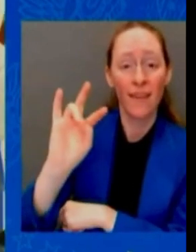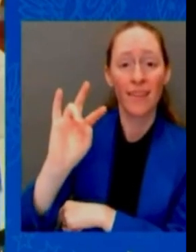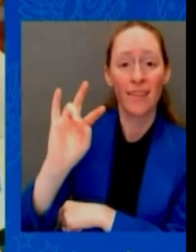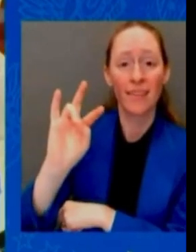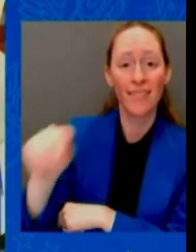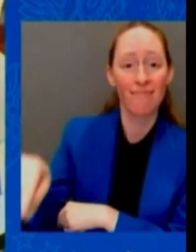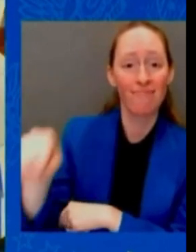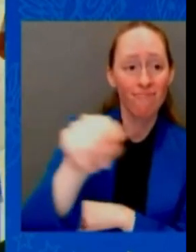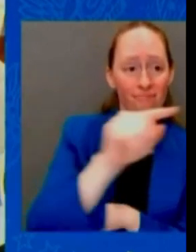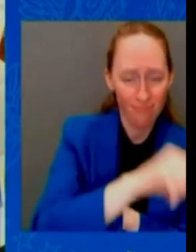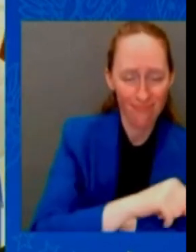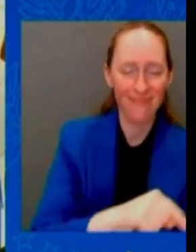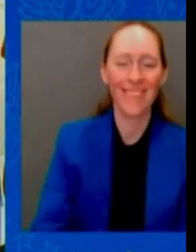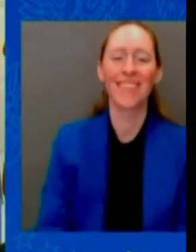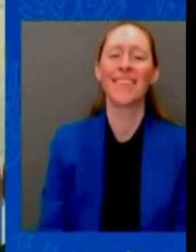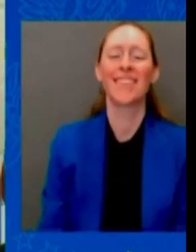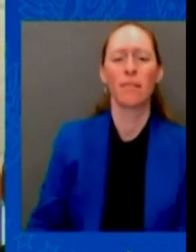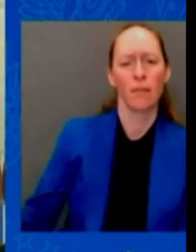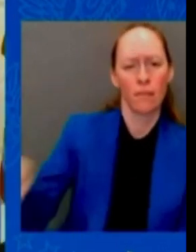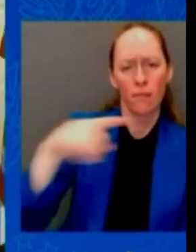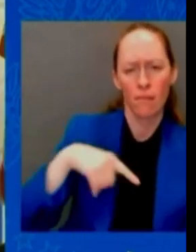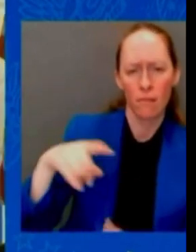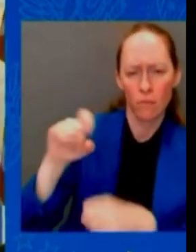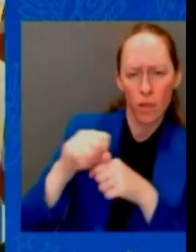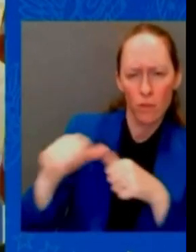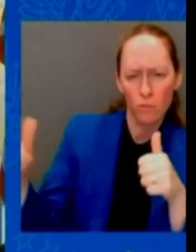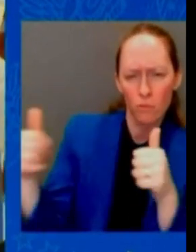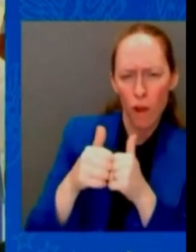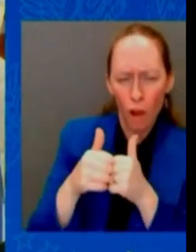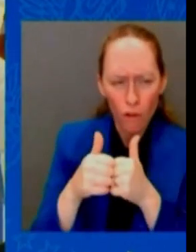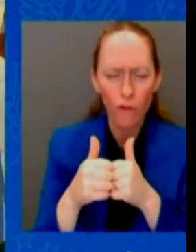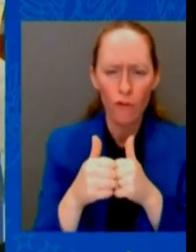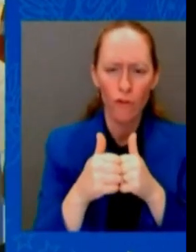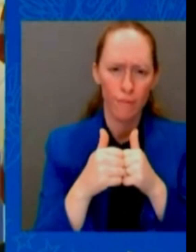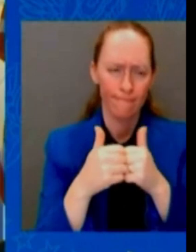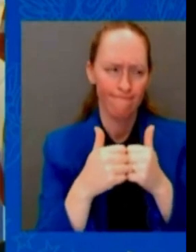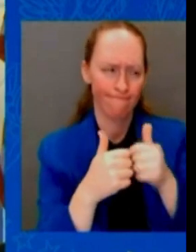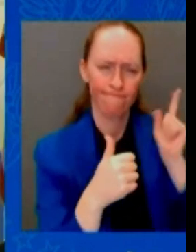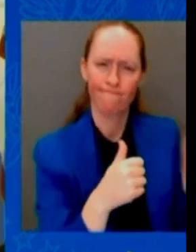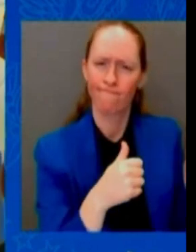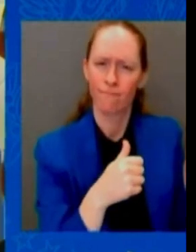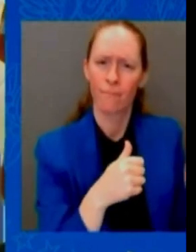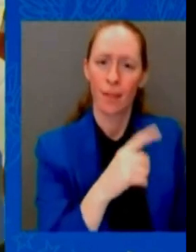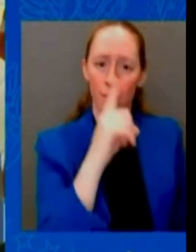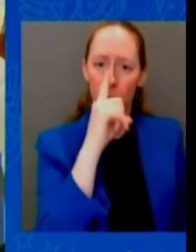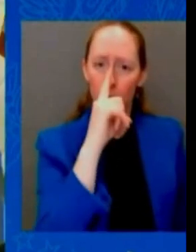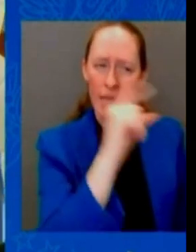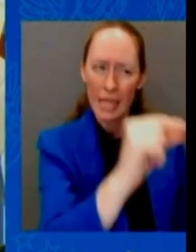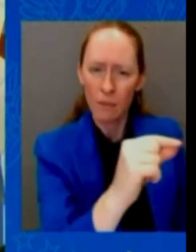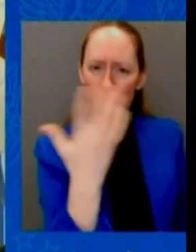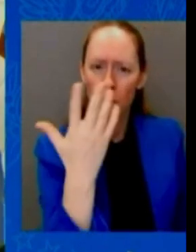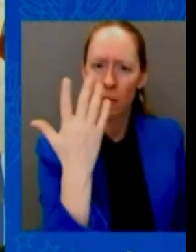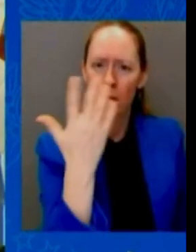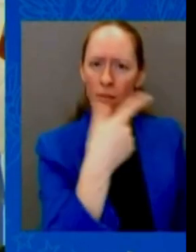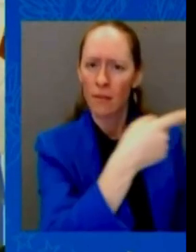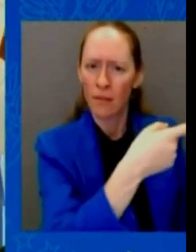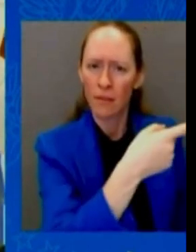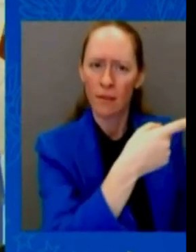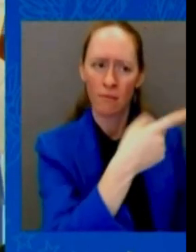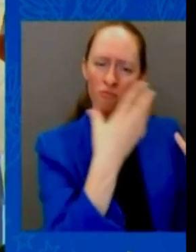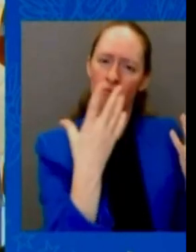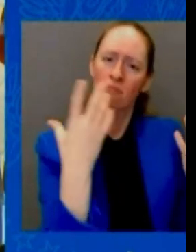ambition for conquest and Russia's brutal war against Ukraine, which has once